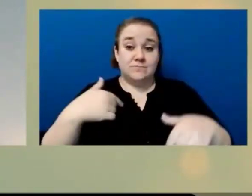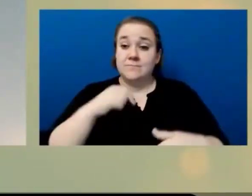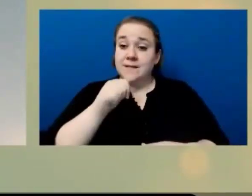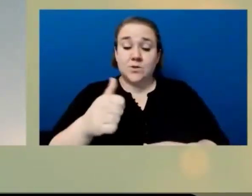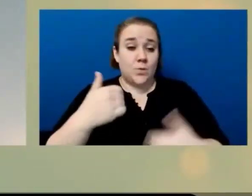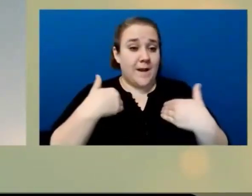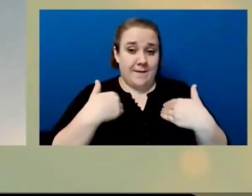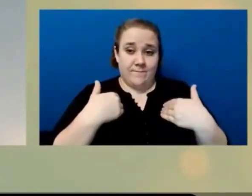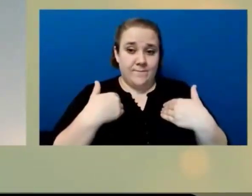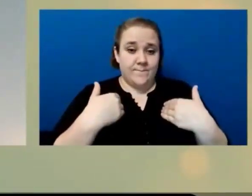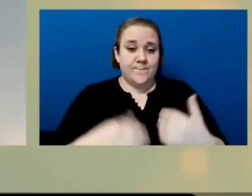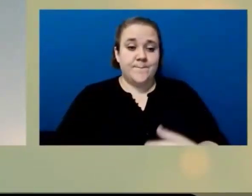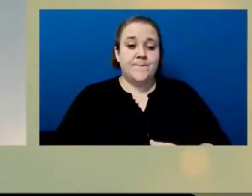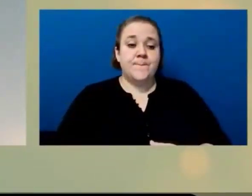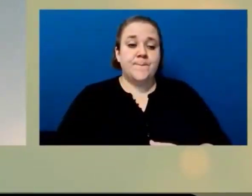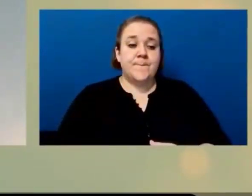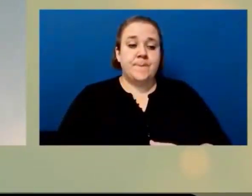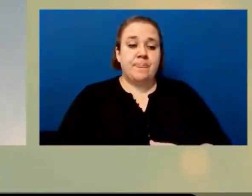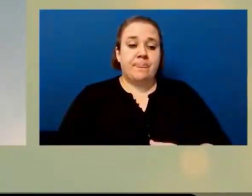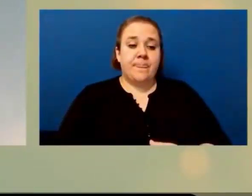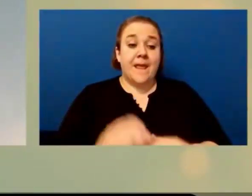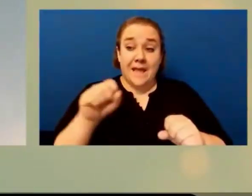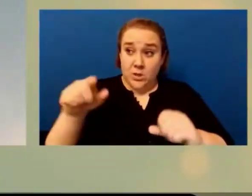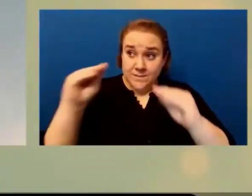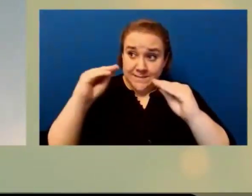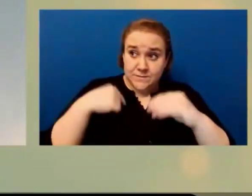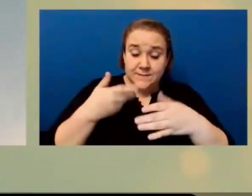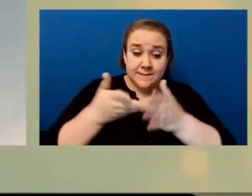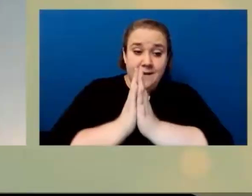to weave, we learn to mend.